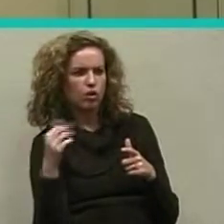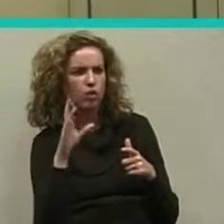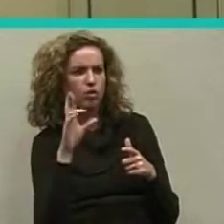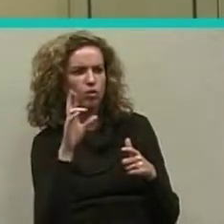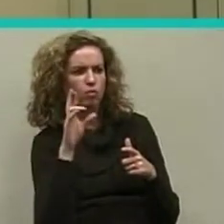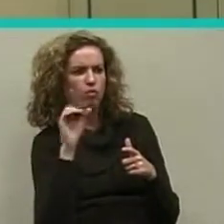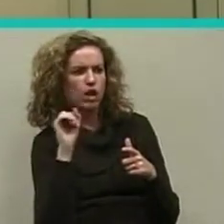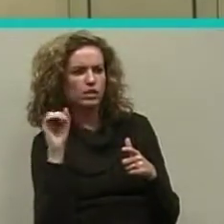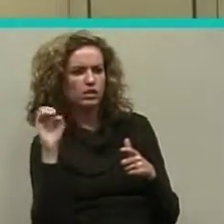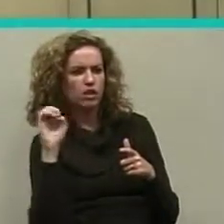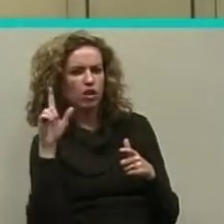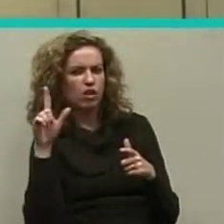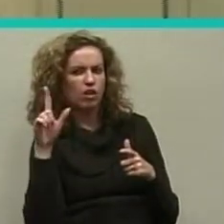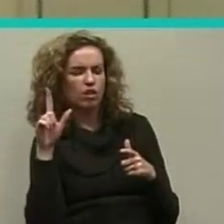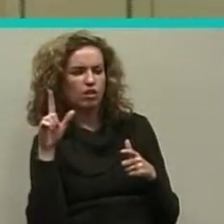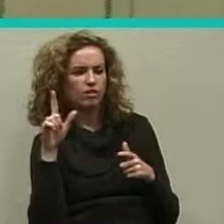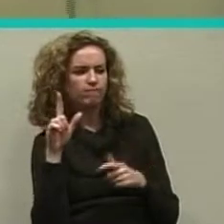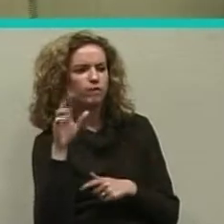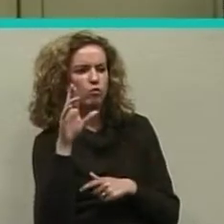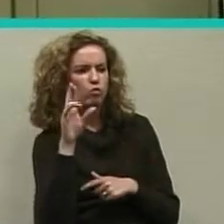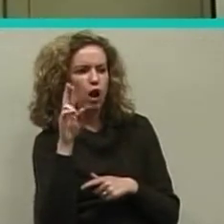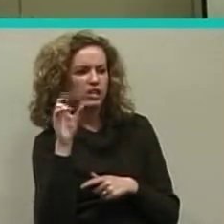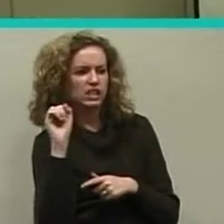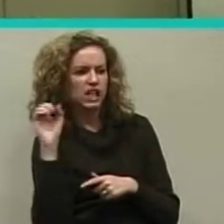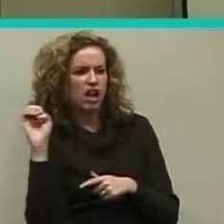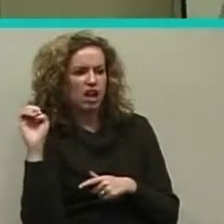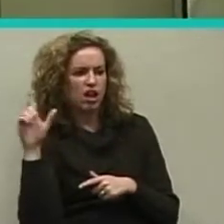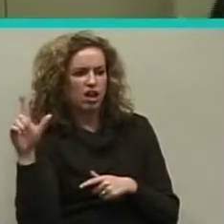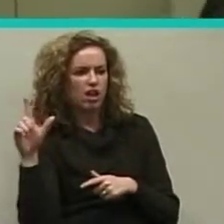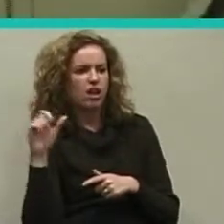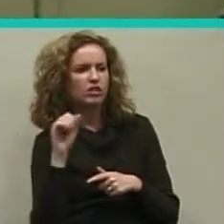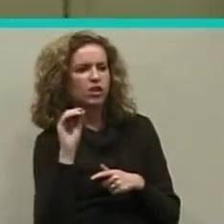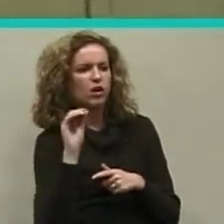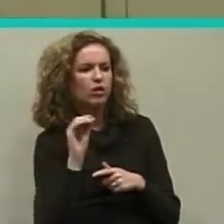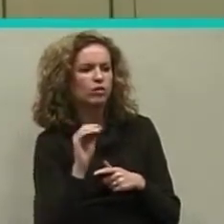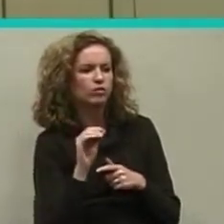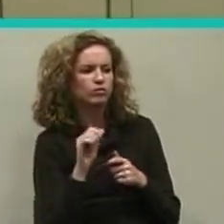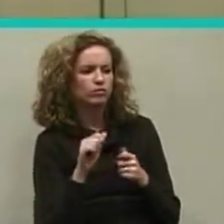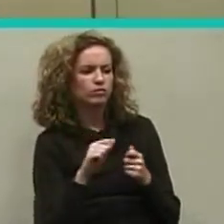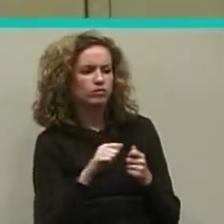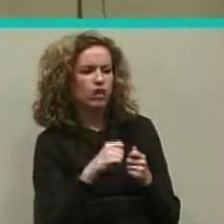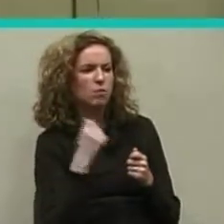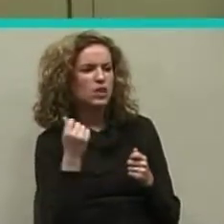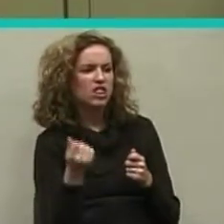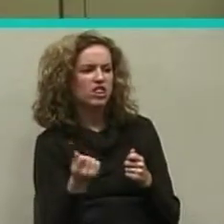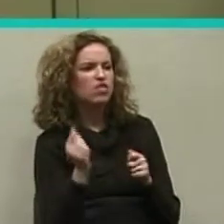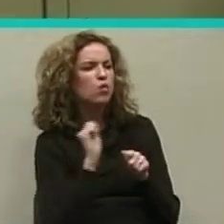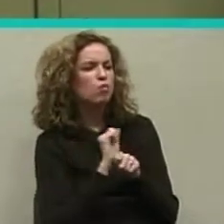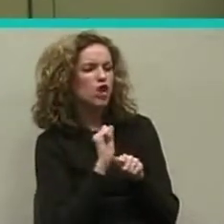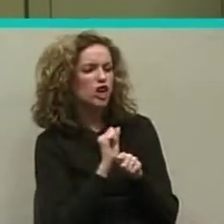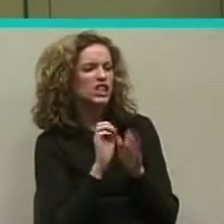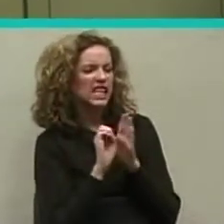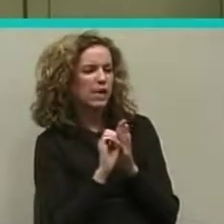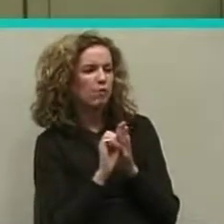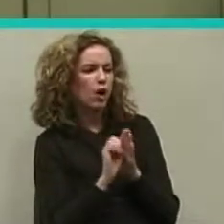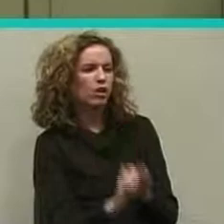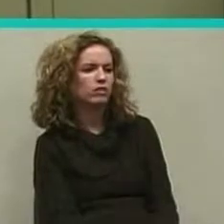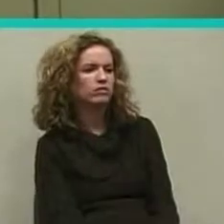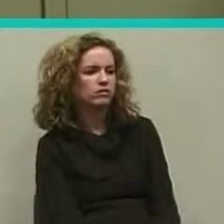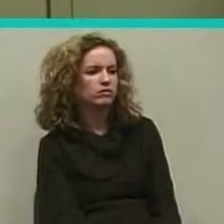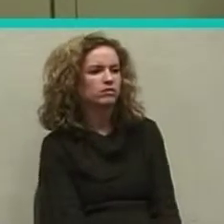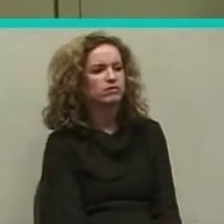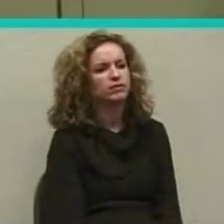Russell. It's always a Russell. Okay, it's Russell. I want you to just turn to the work sample for Russell. I think it's the last page of that particular case